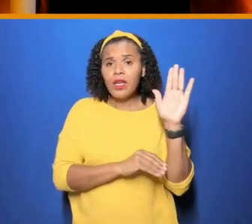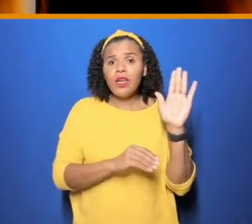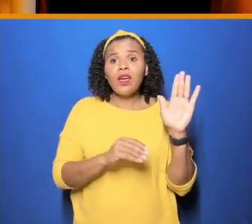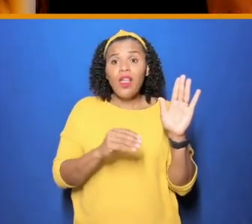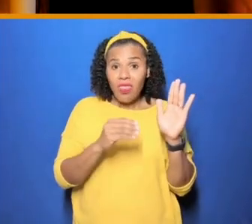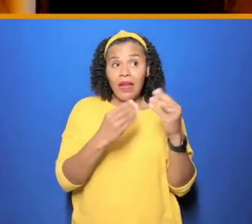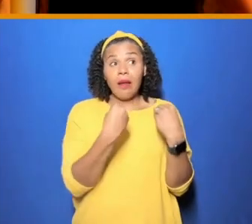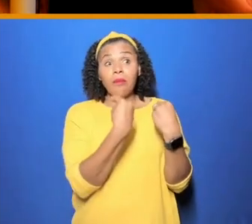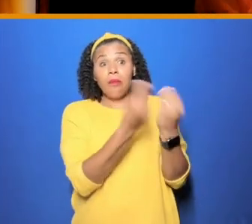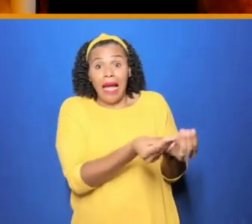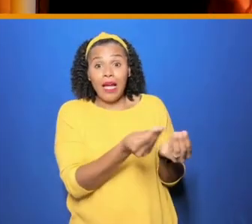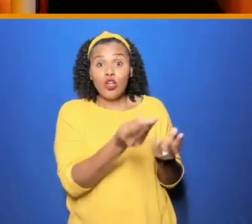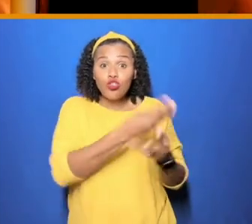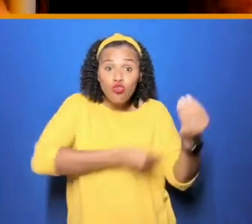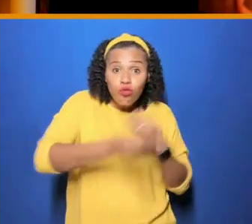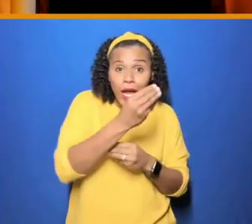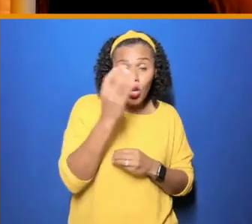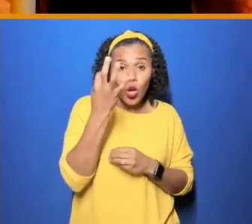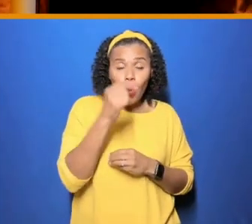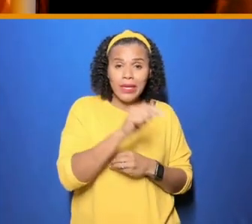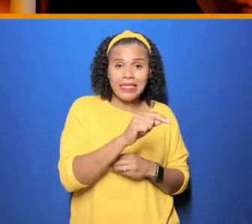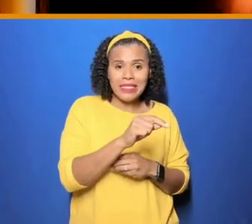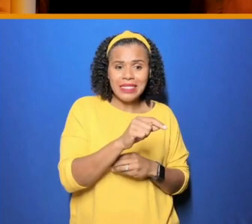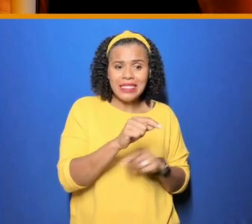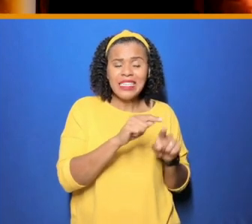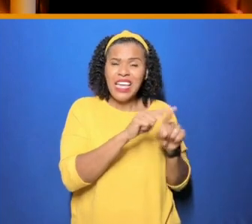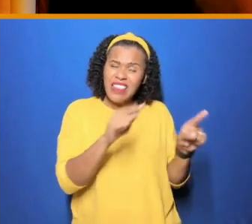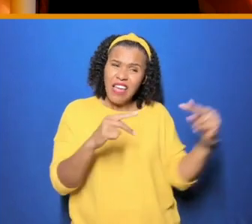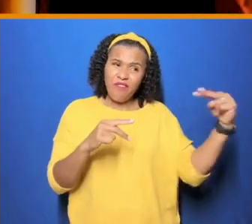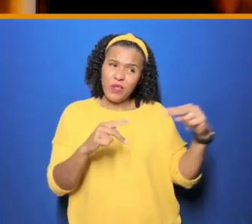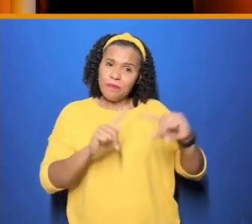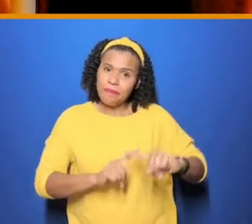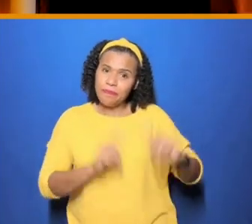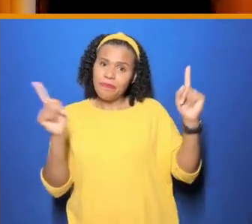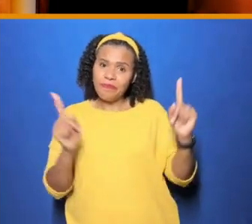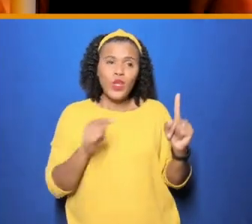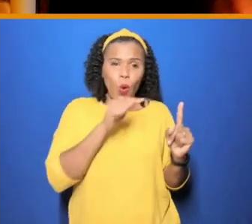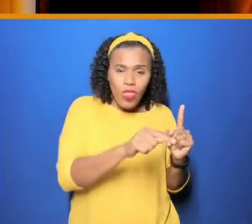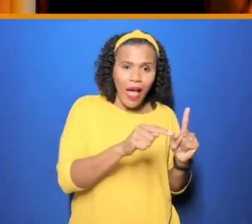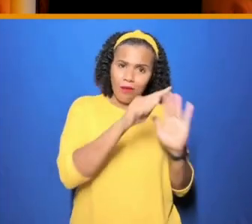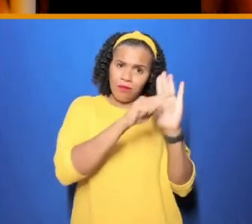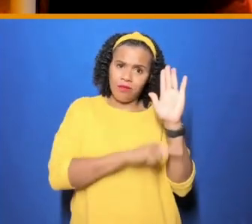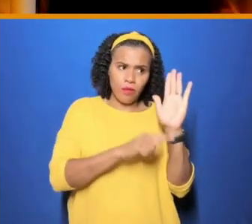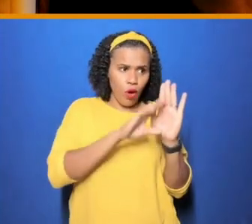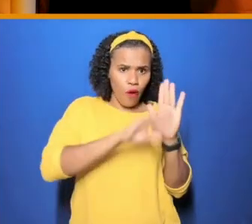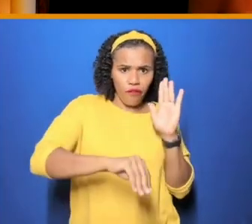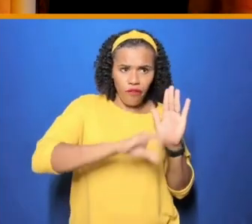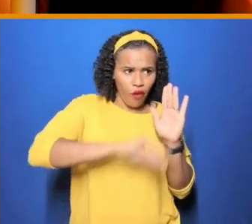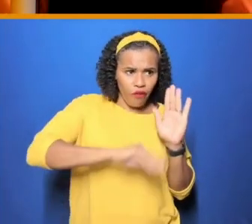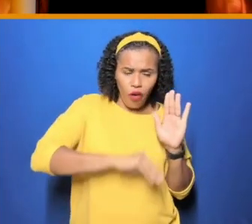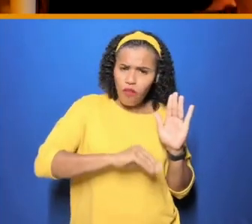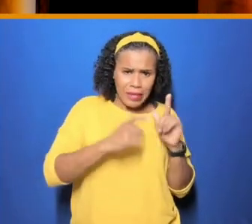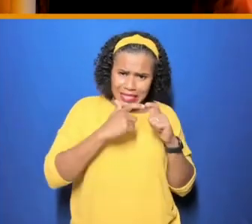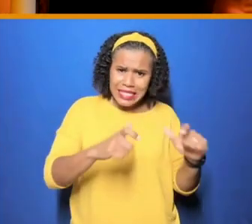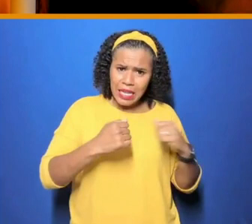to the Trade Committee, there was a more mercantilist view and it got watered down. But still, they are there. And what we're seeing from